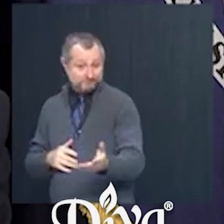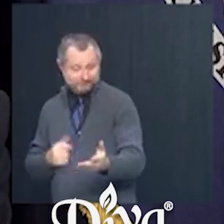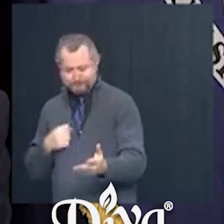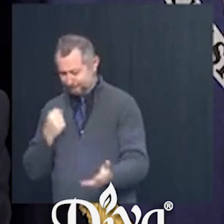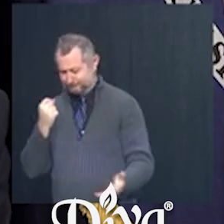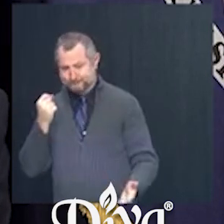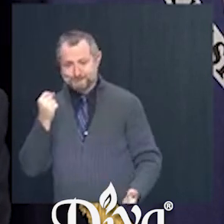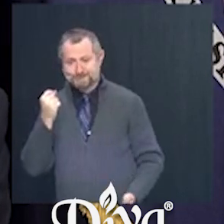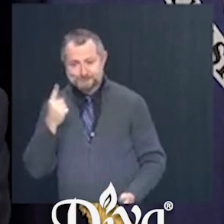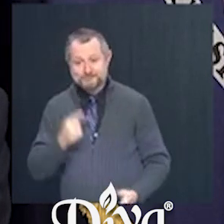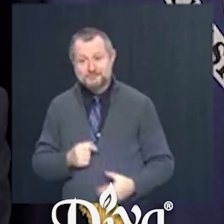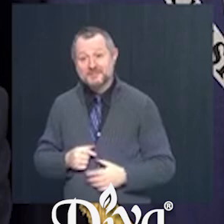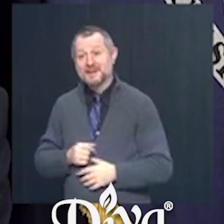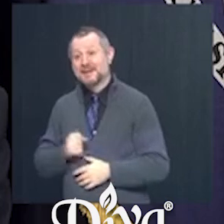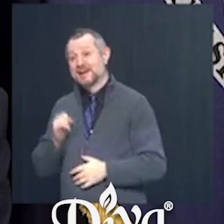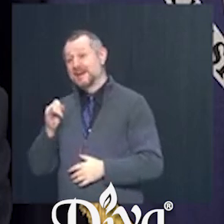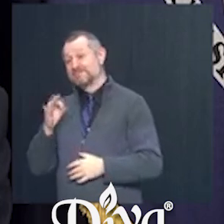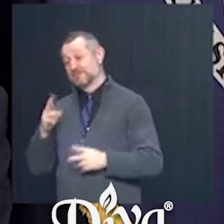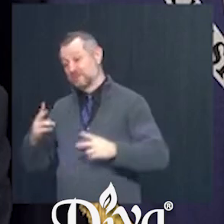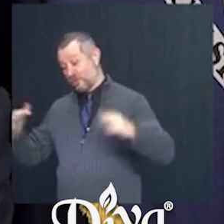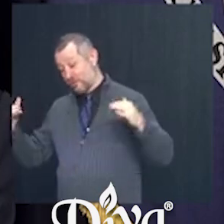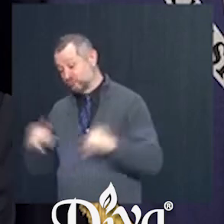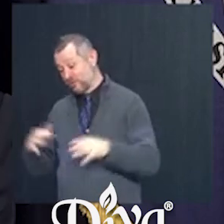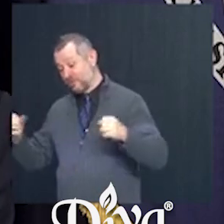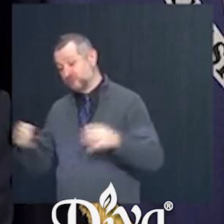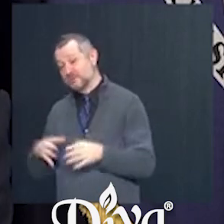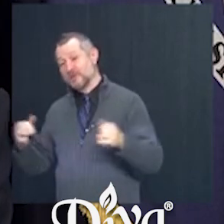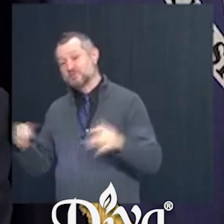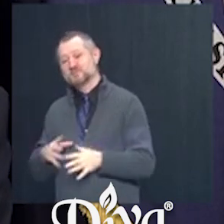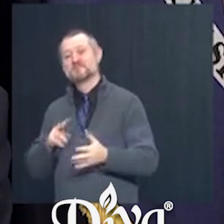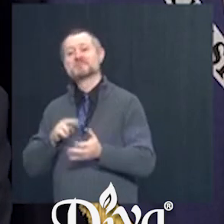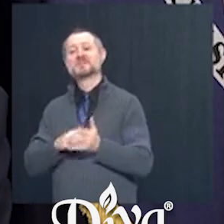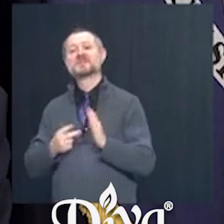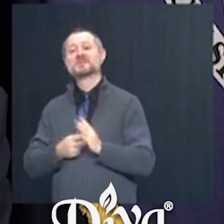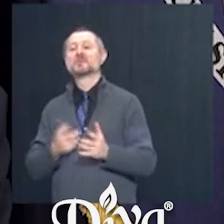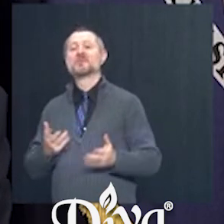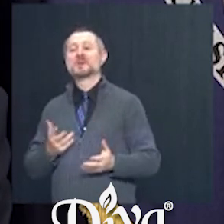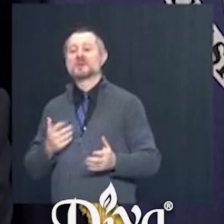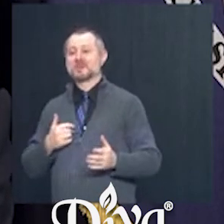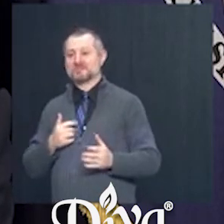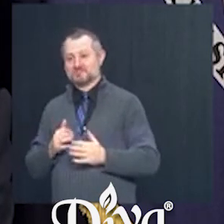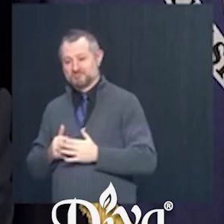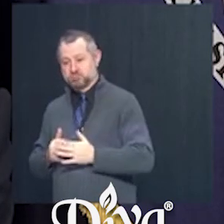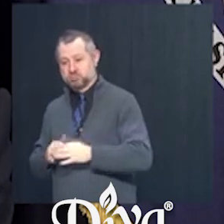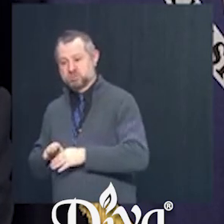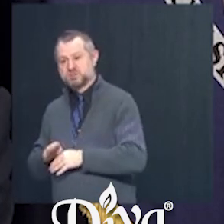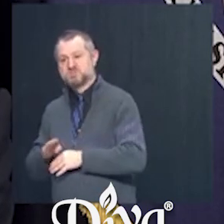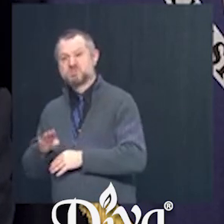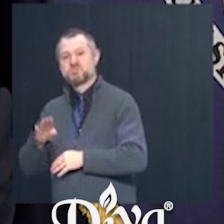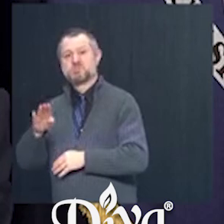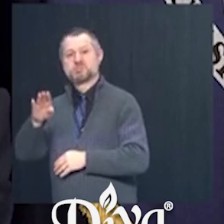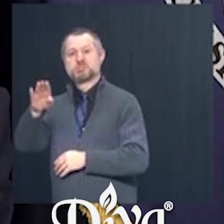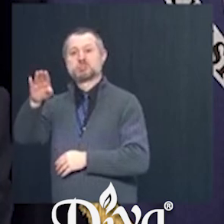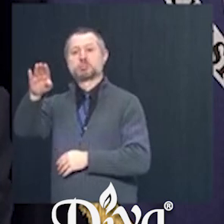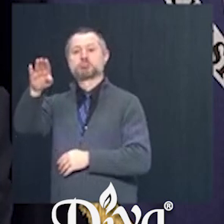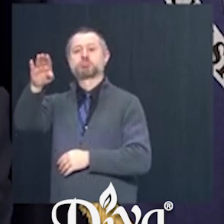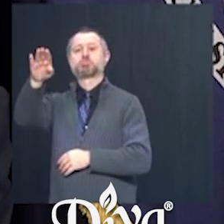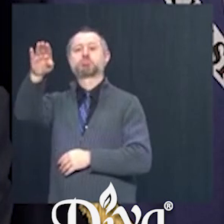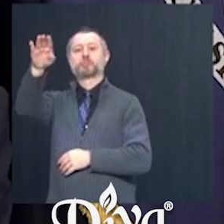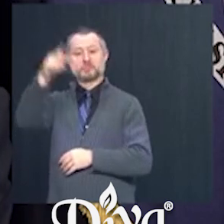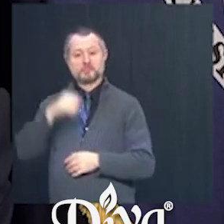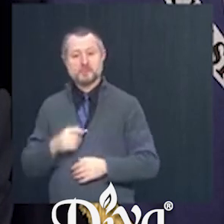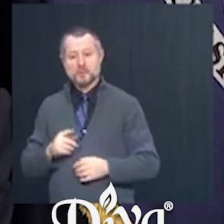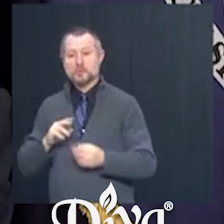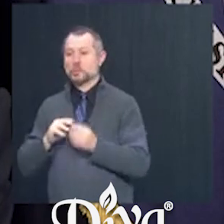but you will see an increase through that holiday season, through New Year's